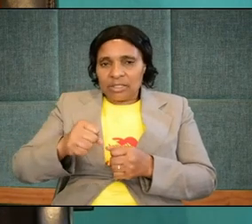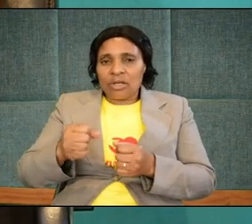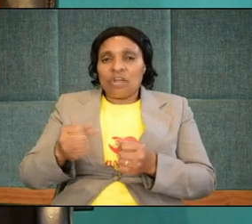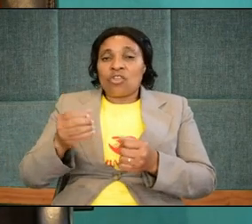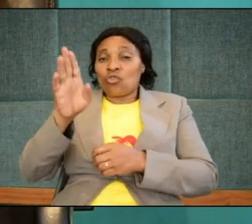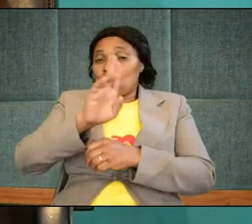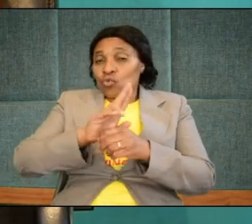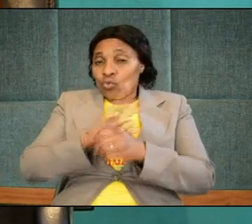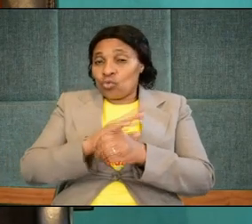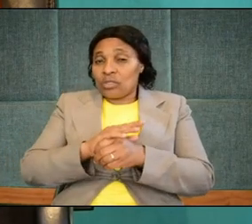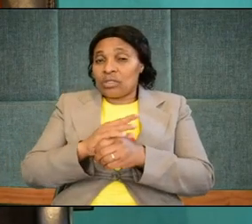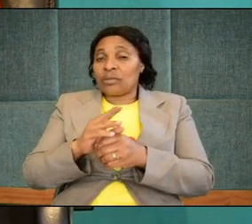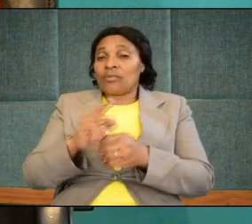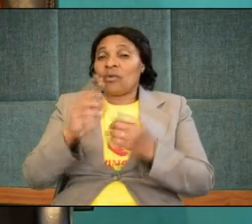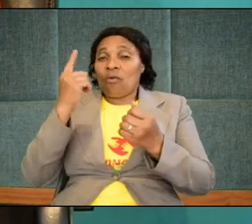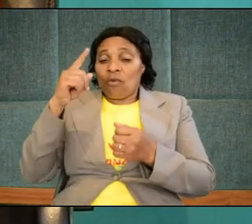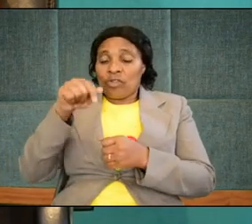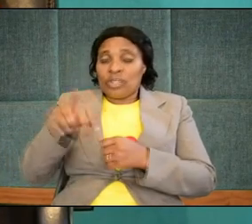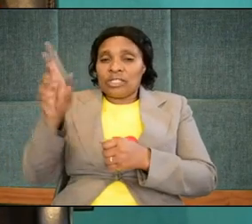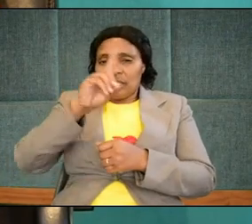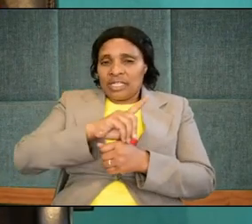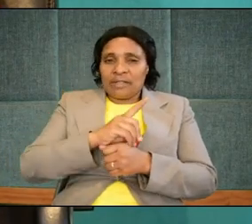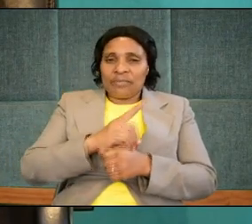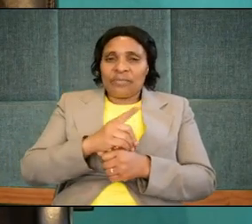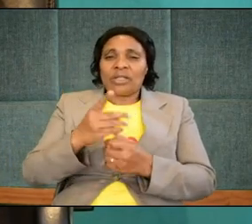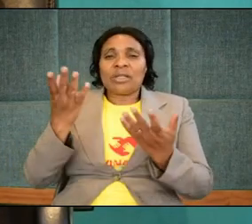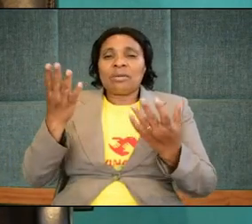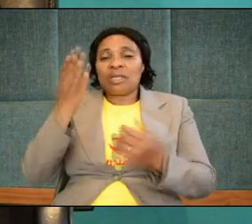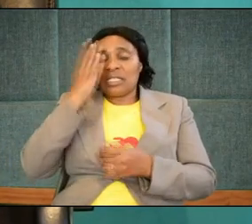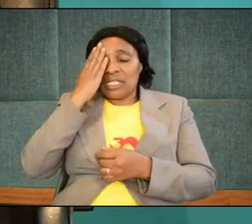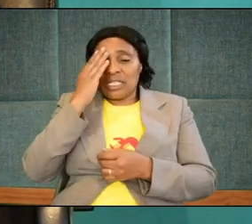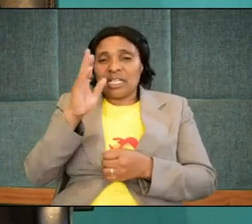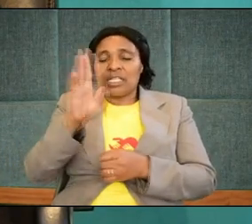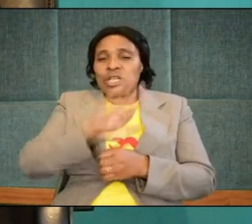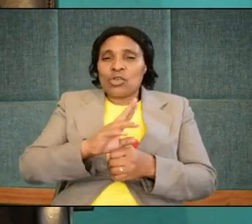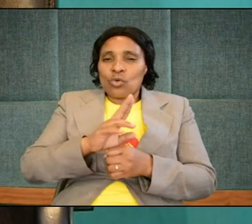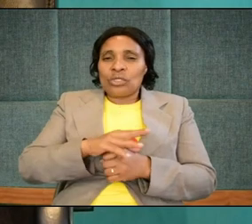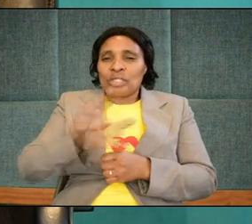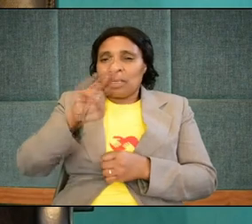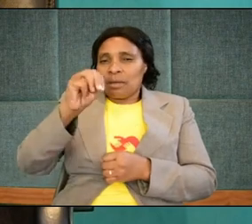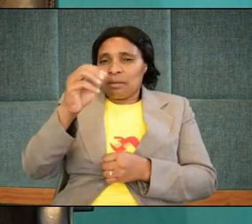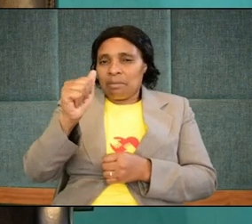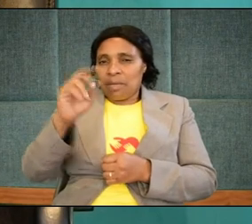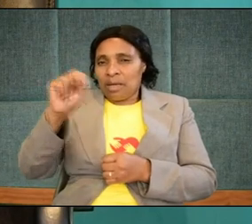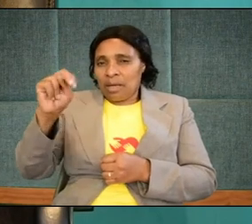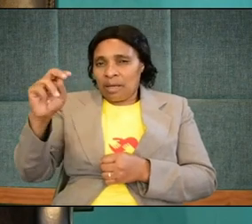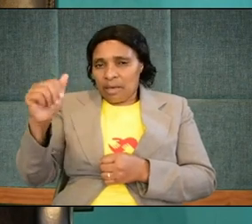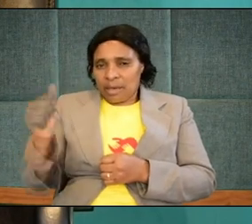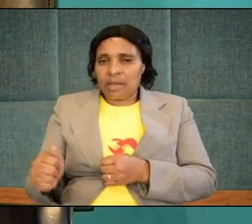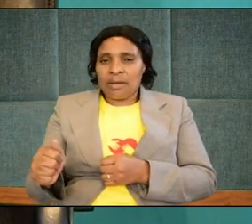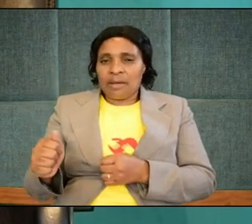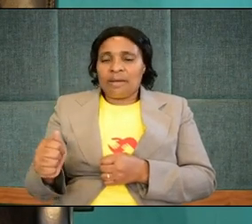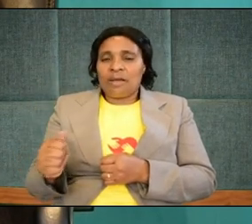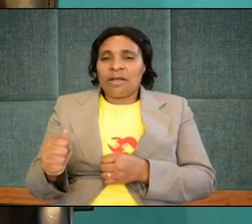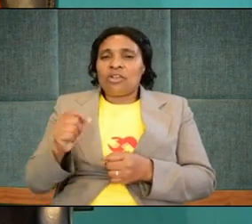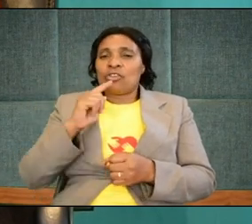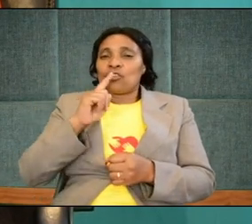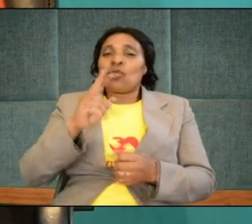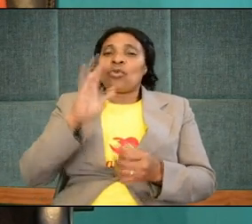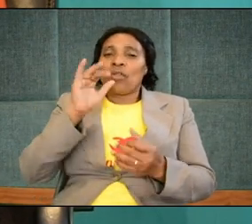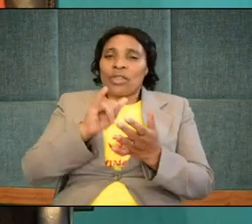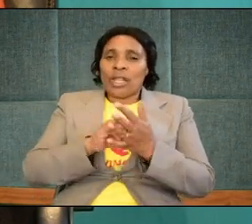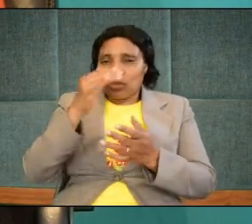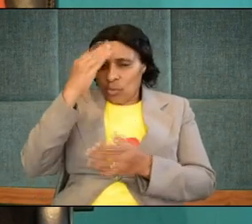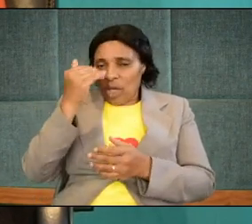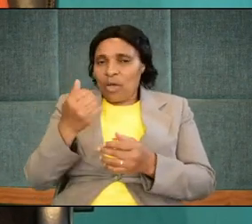the Israelites decided to call this manna, because actually the Hebrew word for what is it is manhu. So that's where we get the